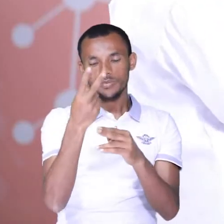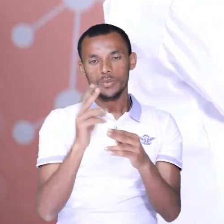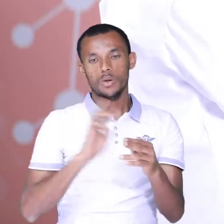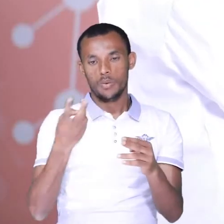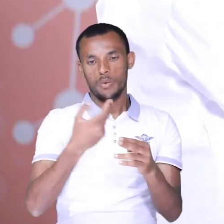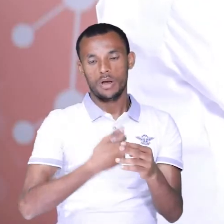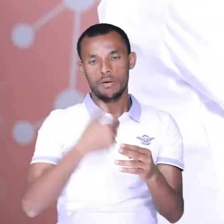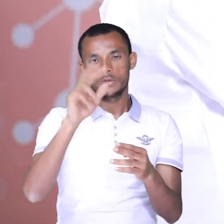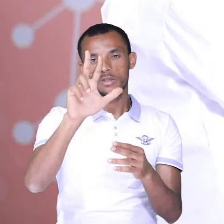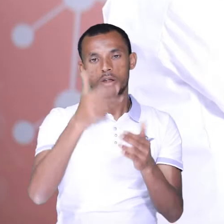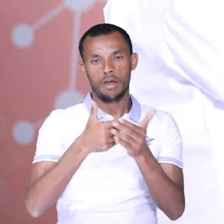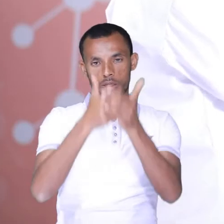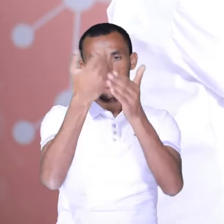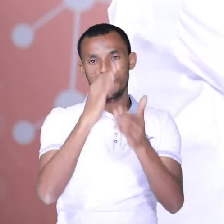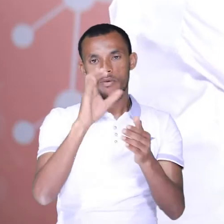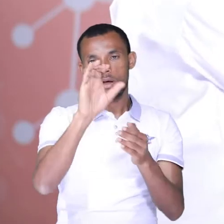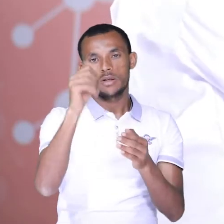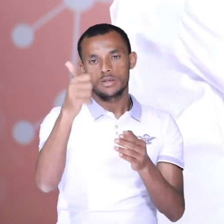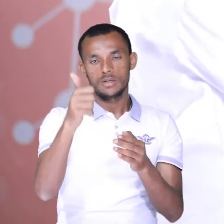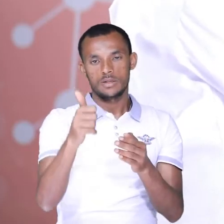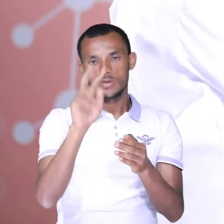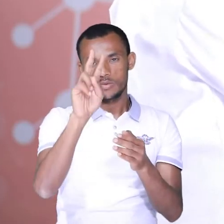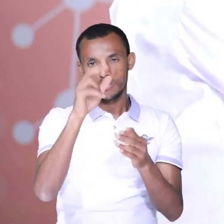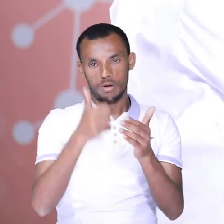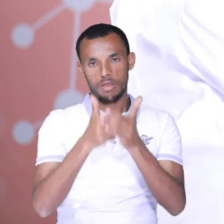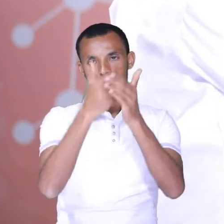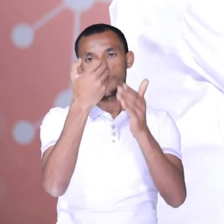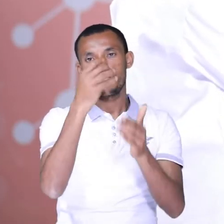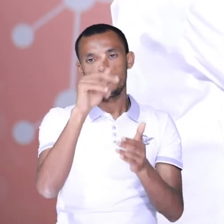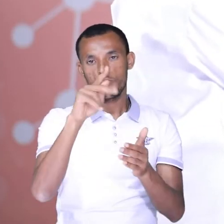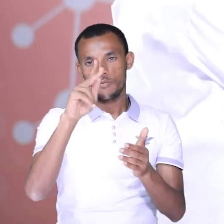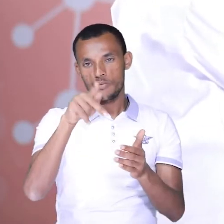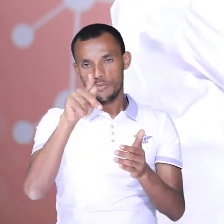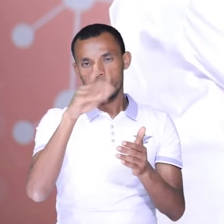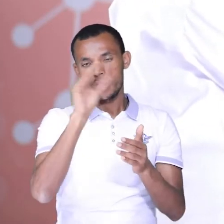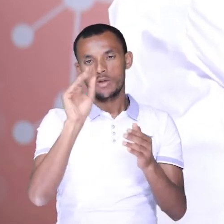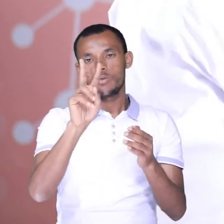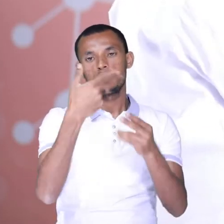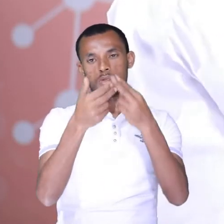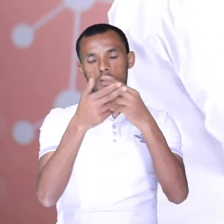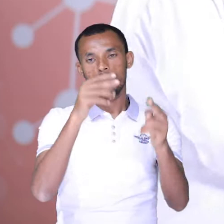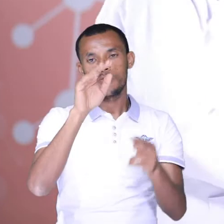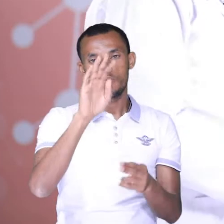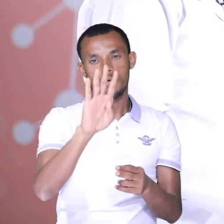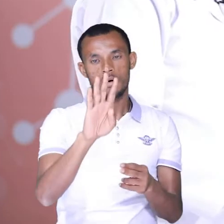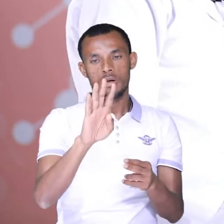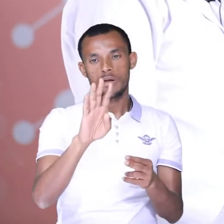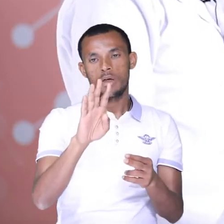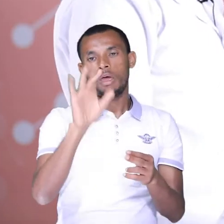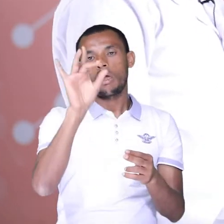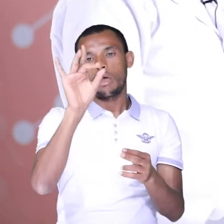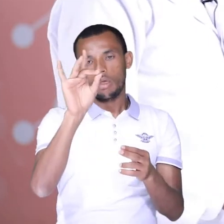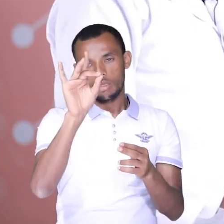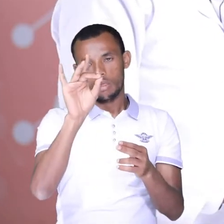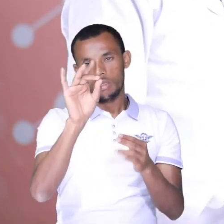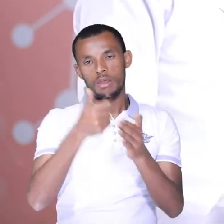have 3 atoms of calcium, 2 atoms of phosphorus, and 2 times 4, 8 atoms of